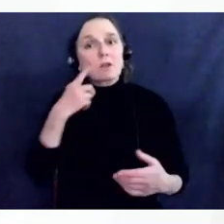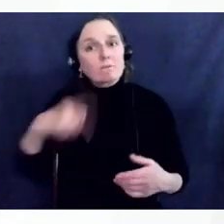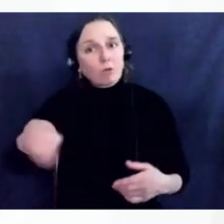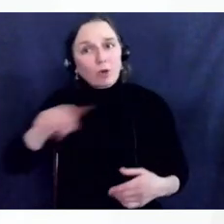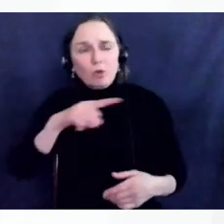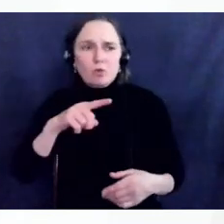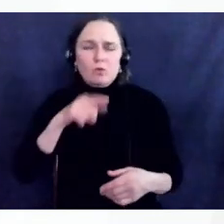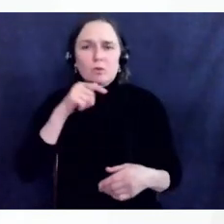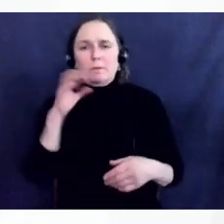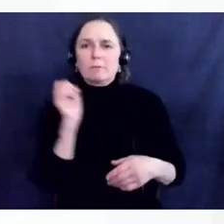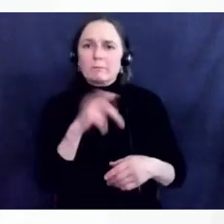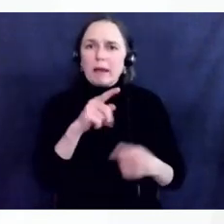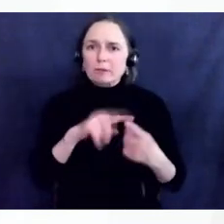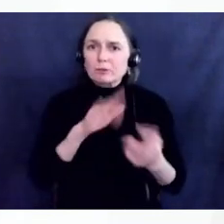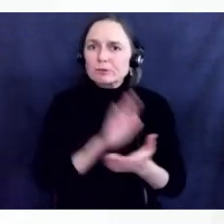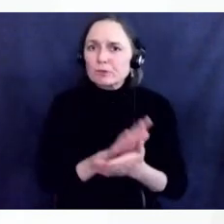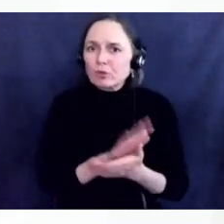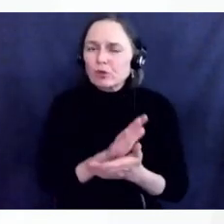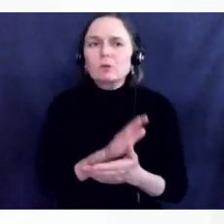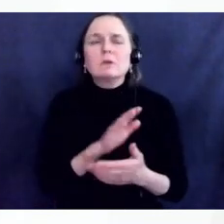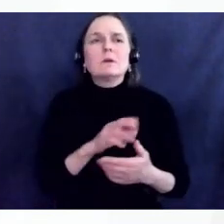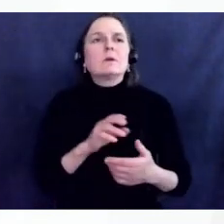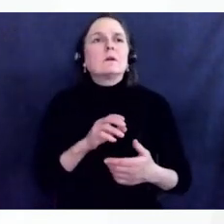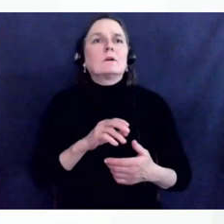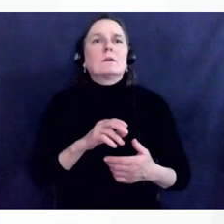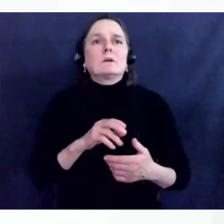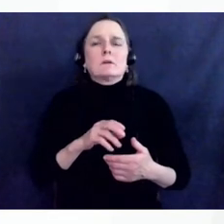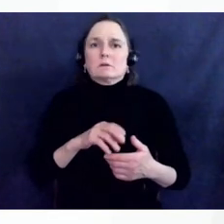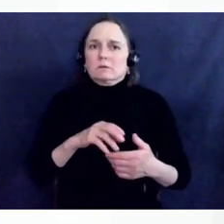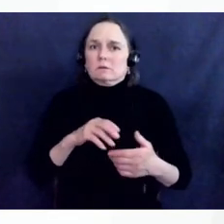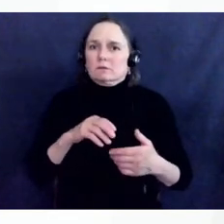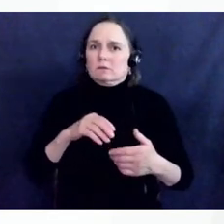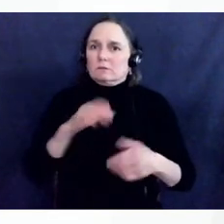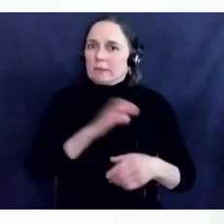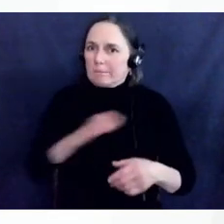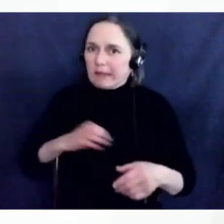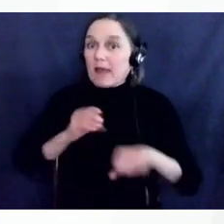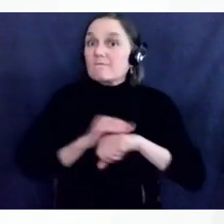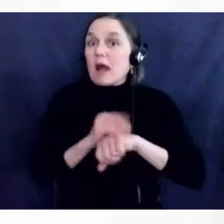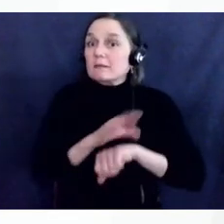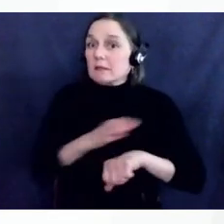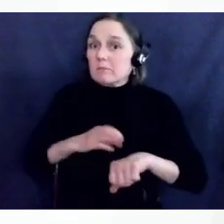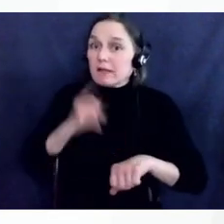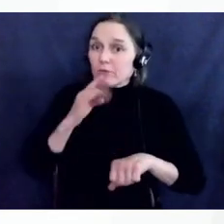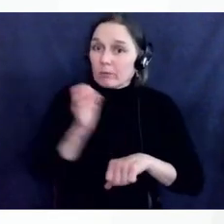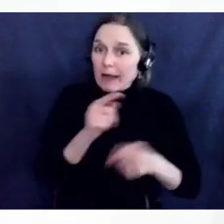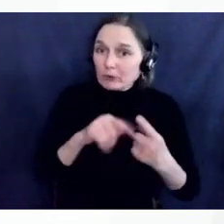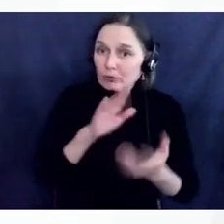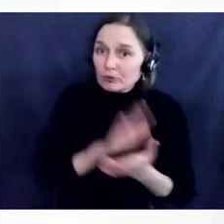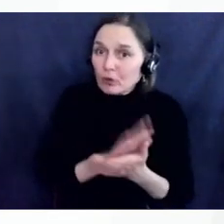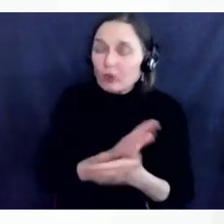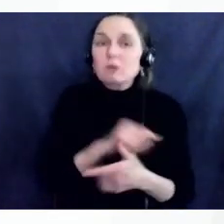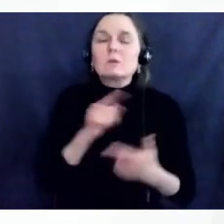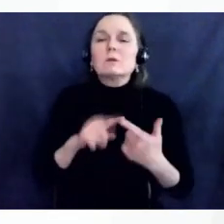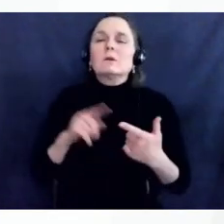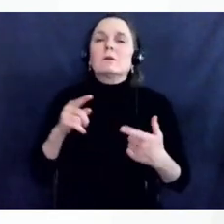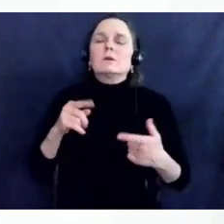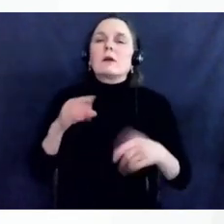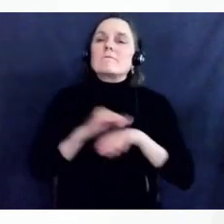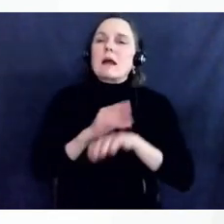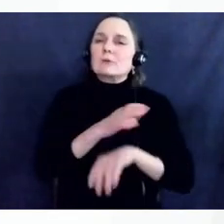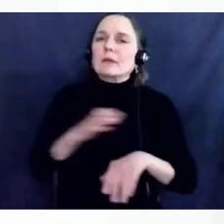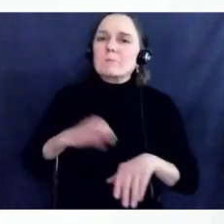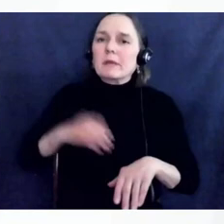for Communicable Disease, for advising leadership, the campus leadership, as we make decisions on how and when we